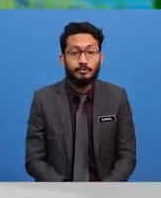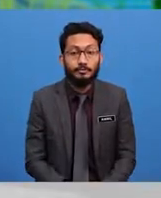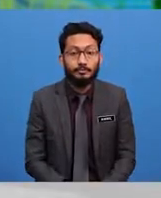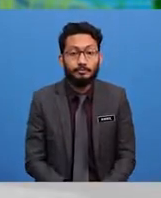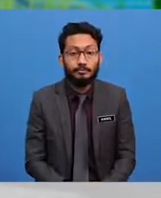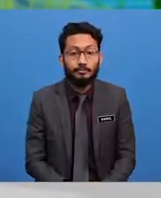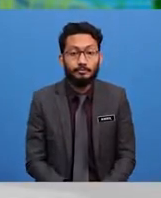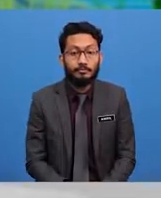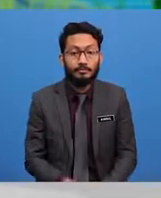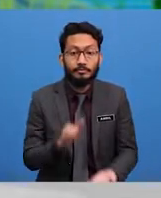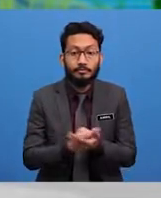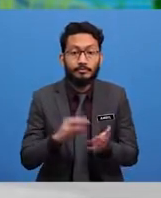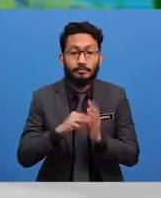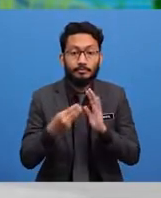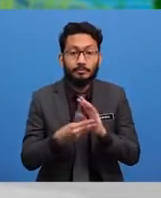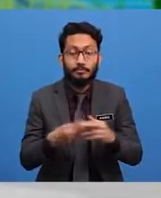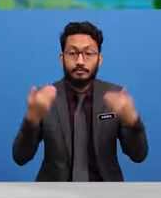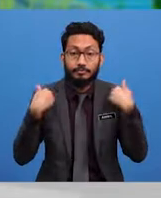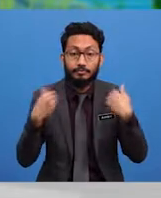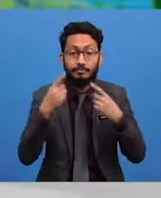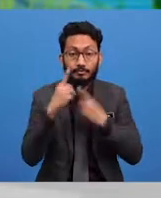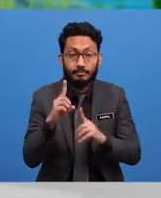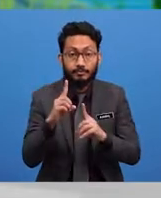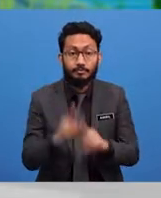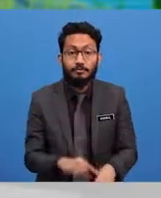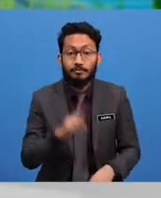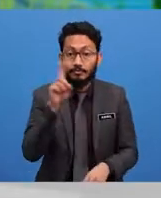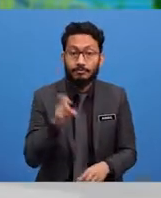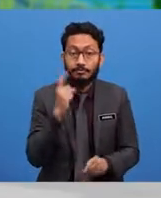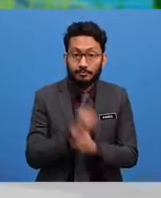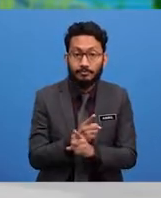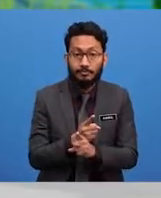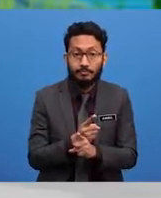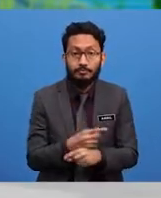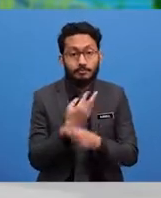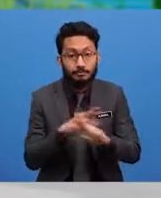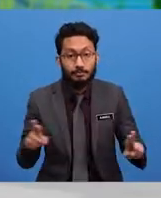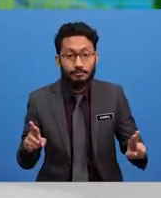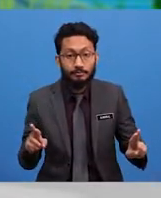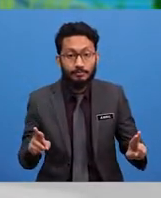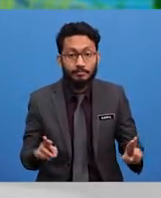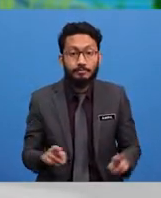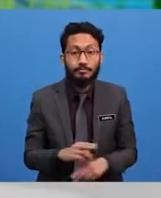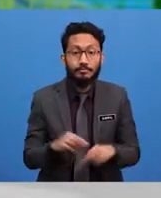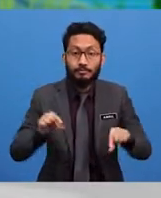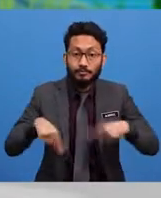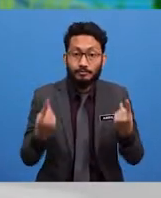that means you have answered the questions correctly. Ready?